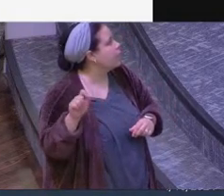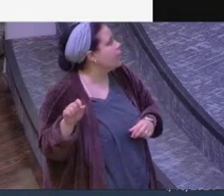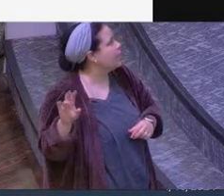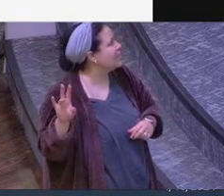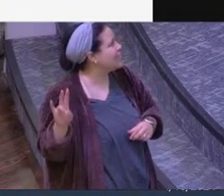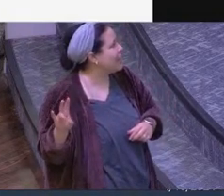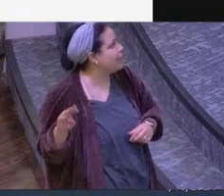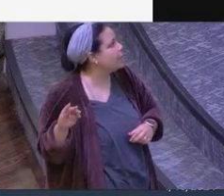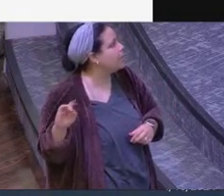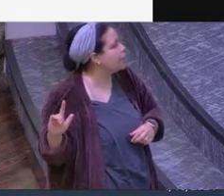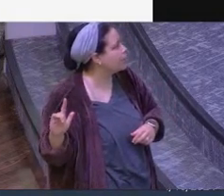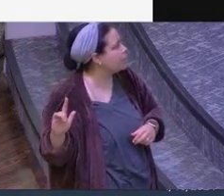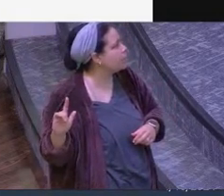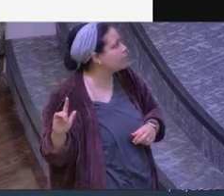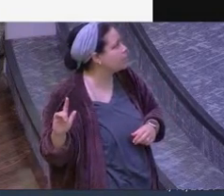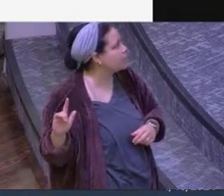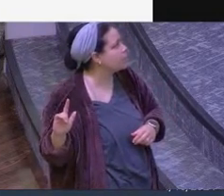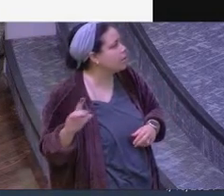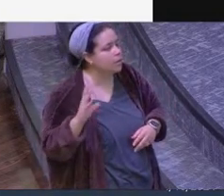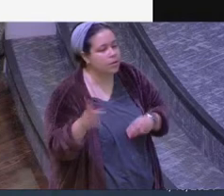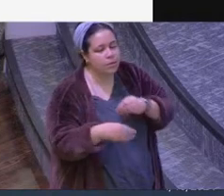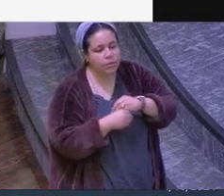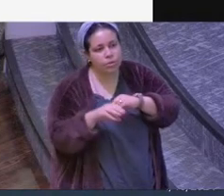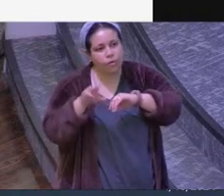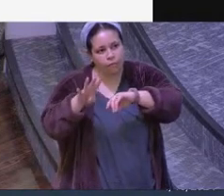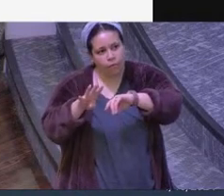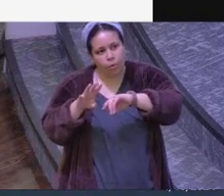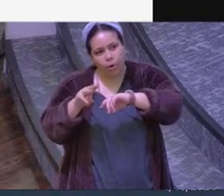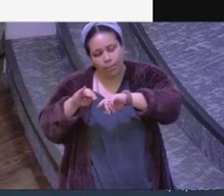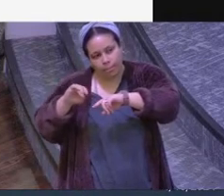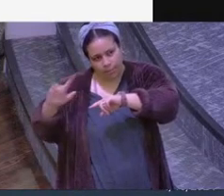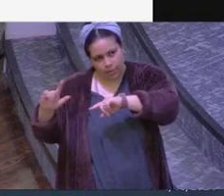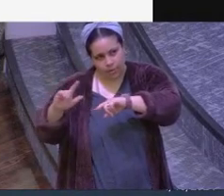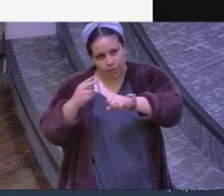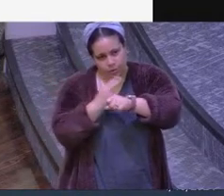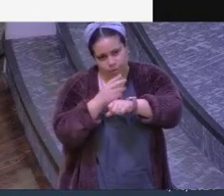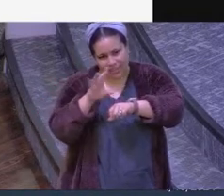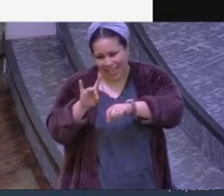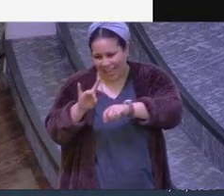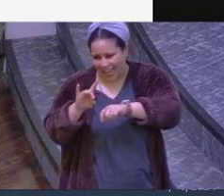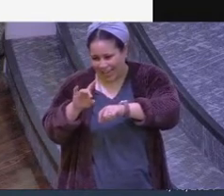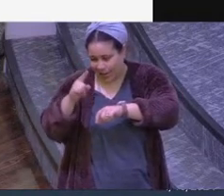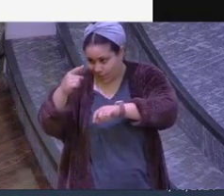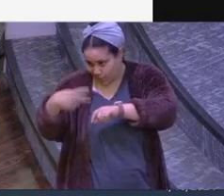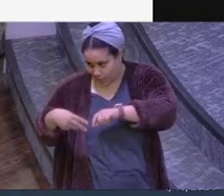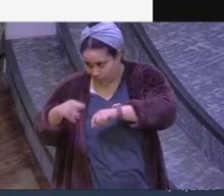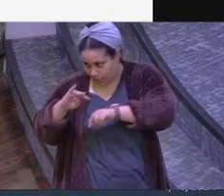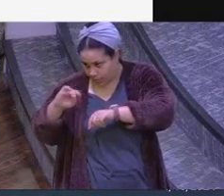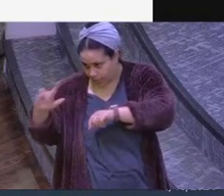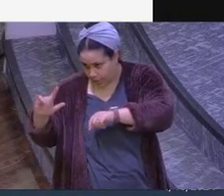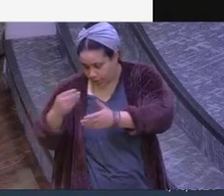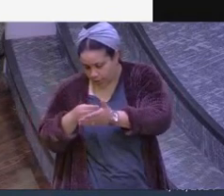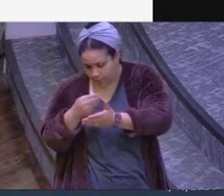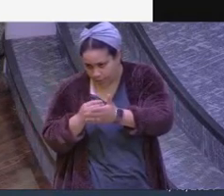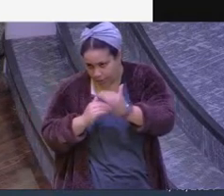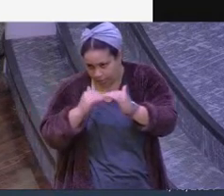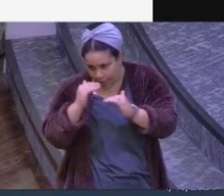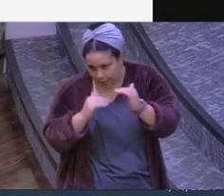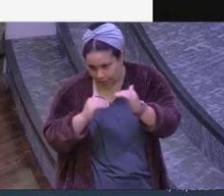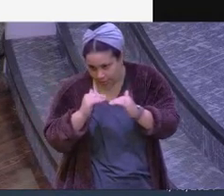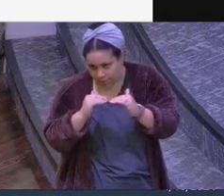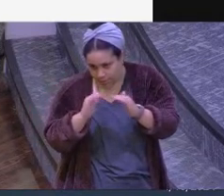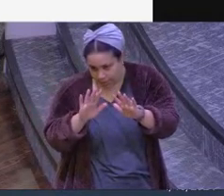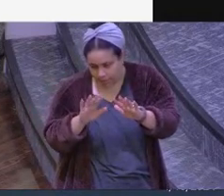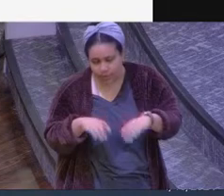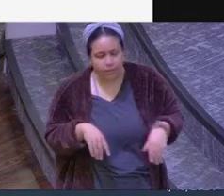million. So that's an additional $4 million. So we would be using about $8.5 million of fund balance if we did all four of those. Or if